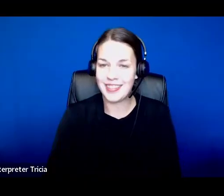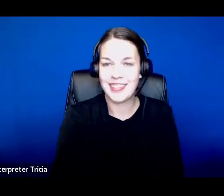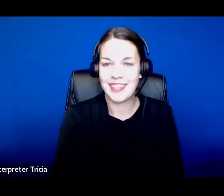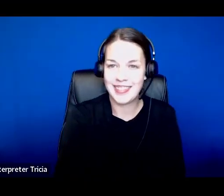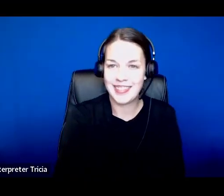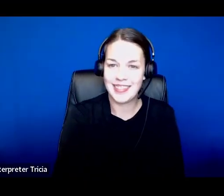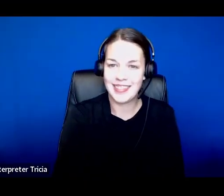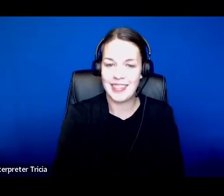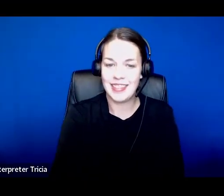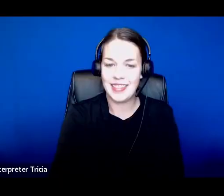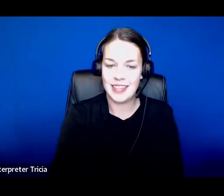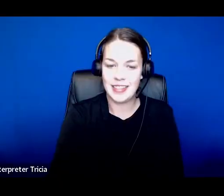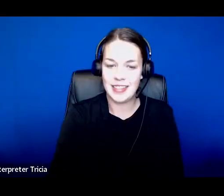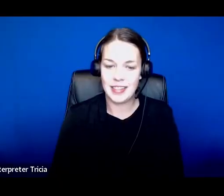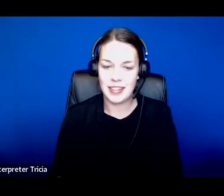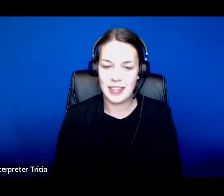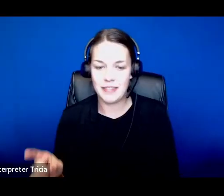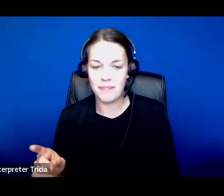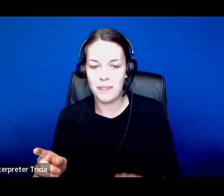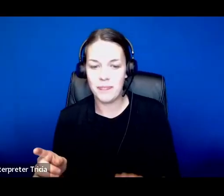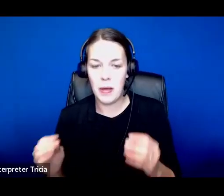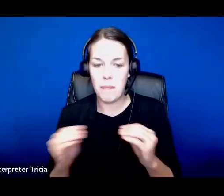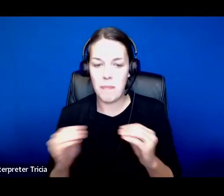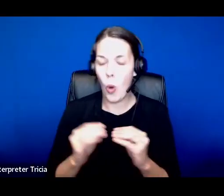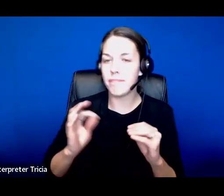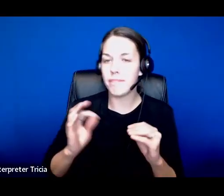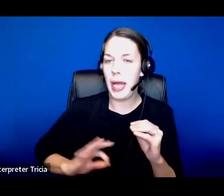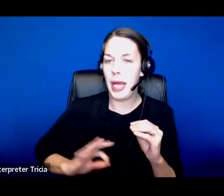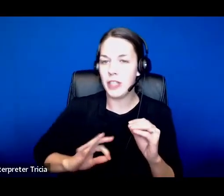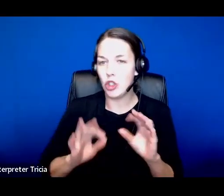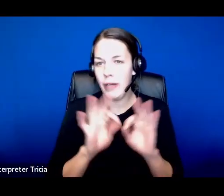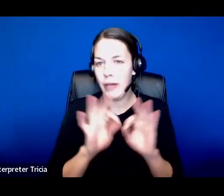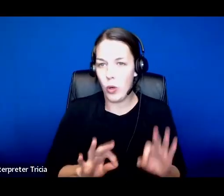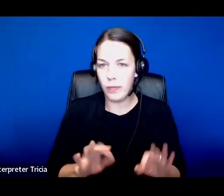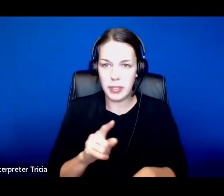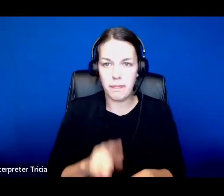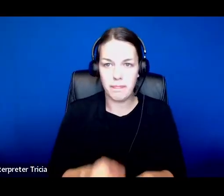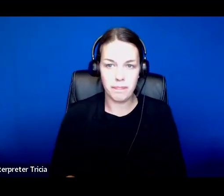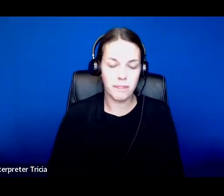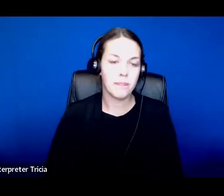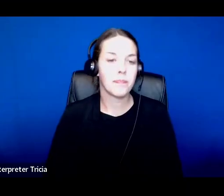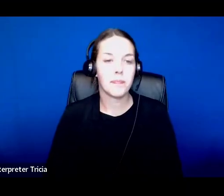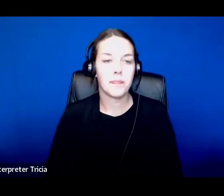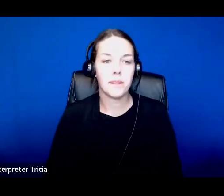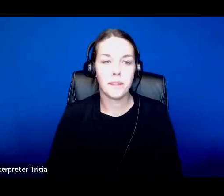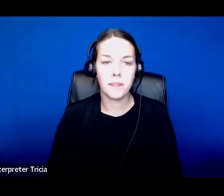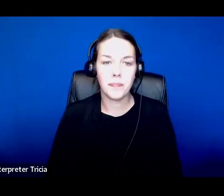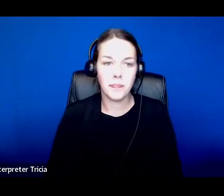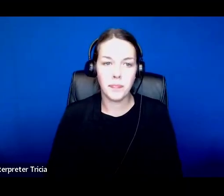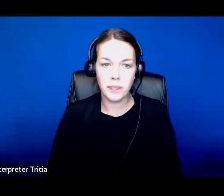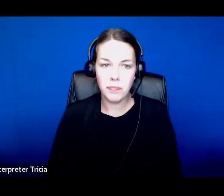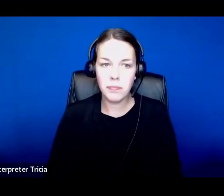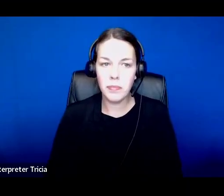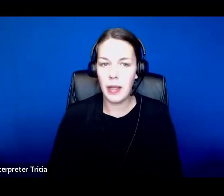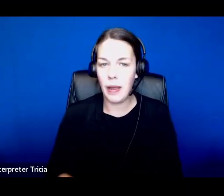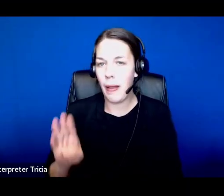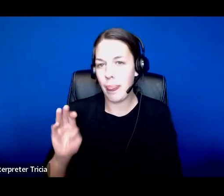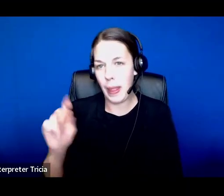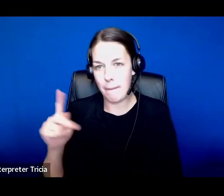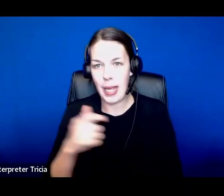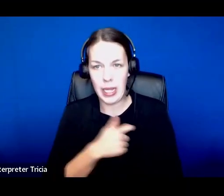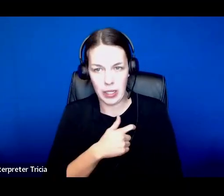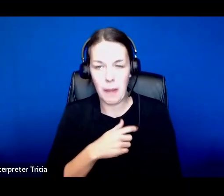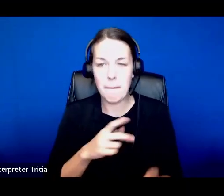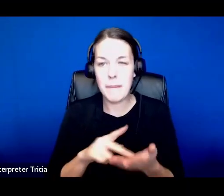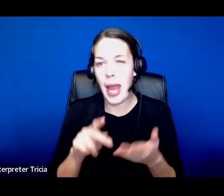Alrighty, so let's talk about some more of the beneficiary forms. So we've talked about the bank one a lot, the payable on